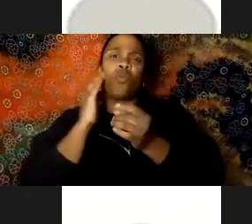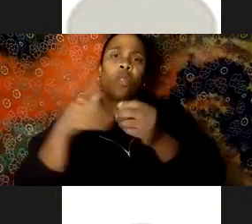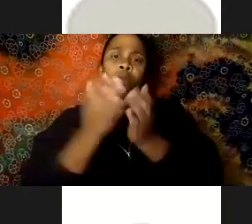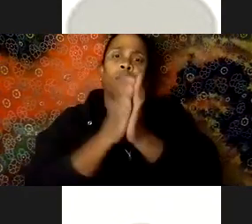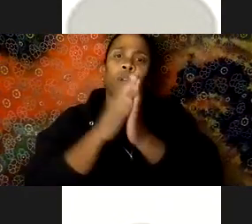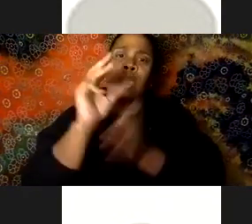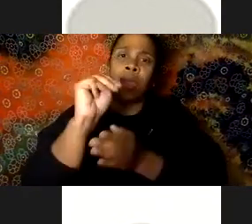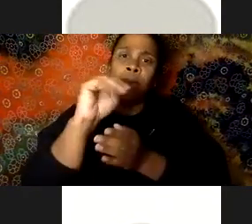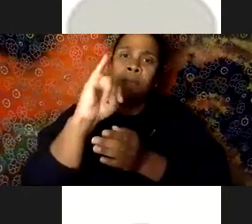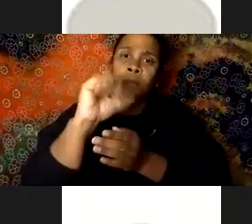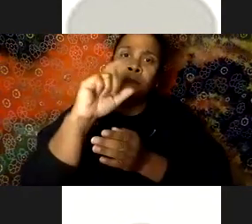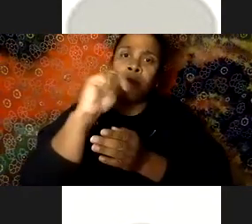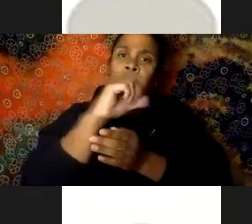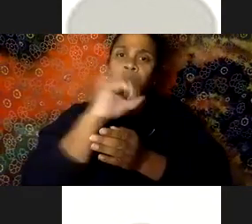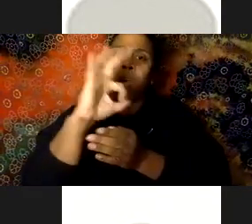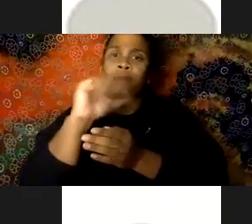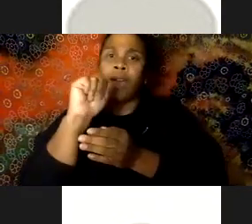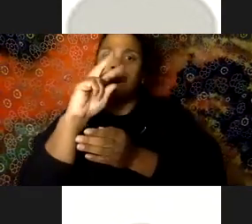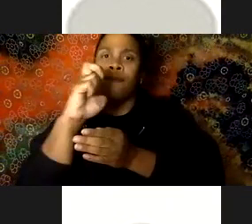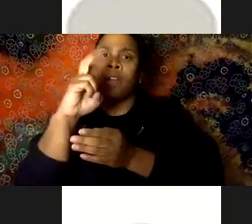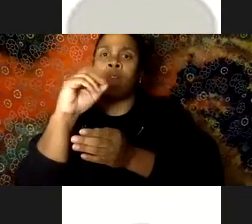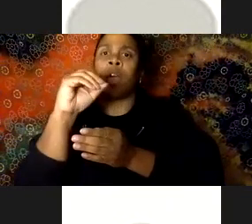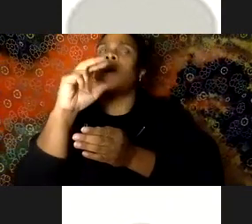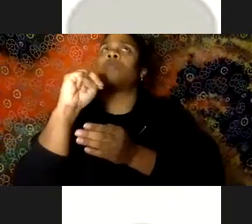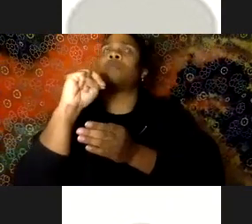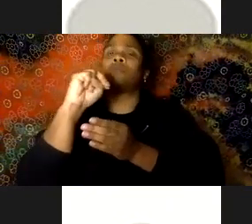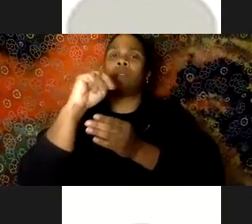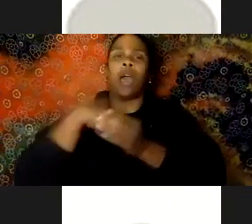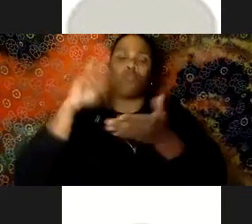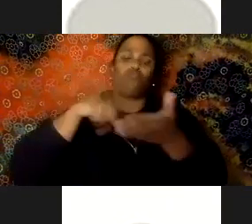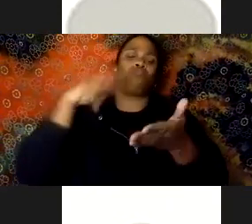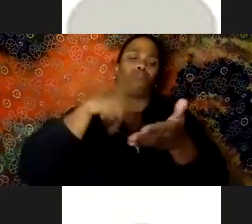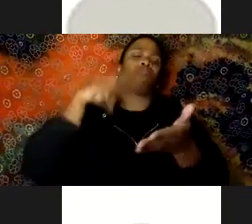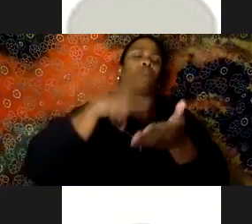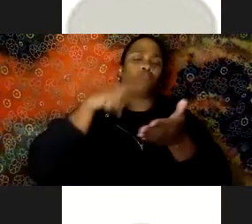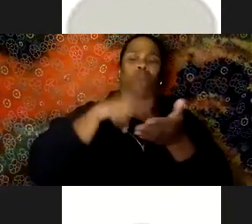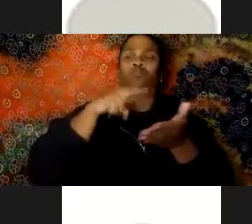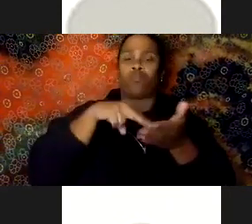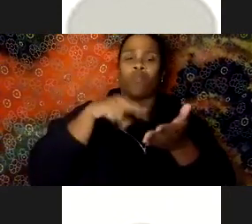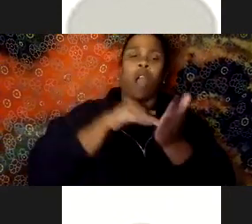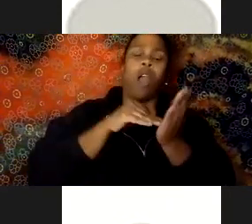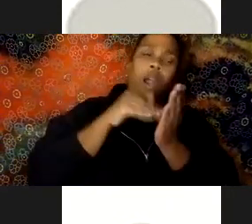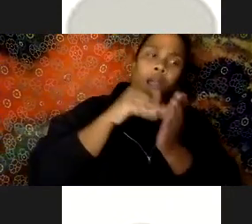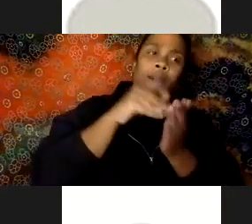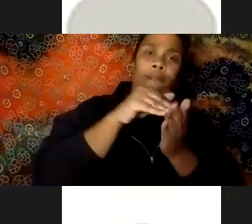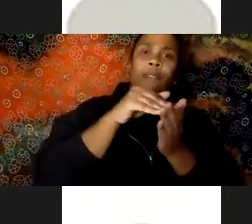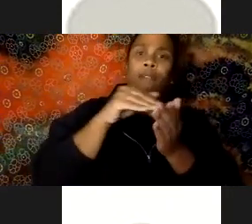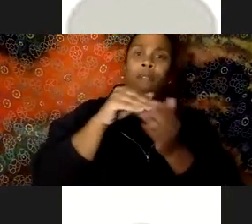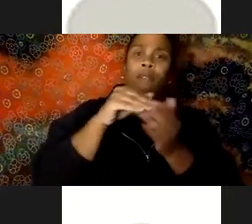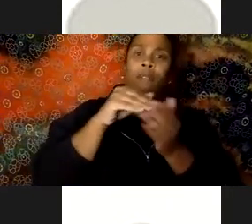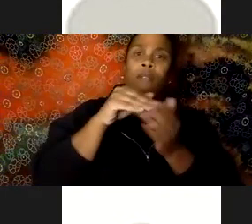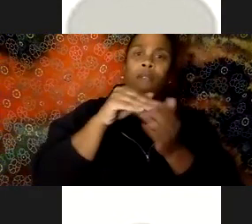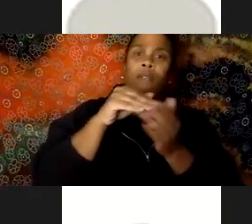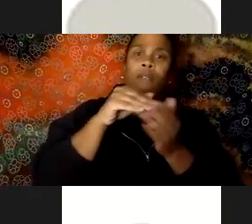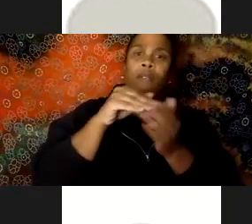the person who owned the house had that book out all the time, endlessly. I saw that book. I didn't look at it then, right? So all these different clues,